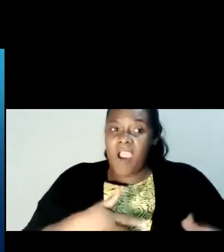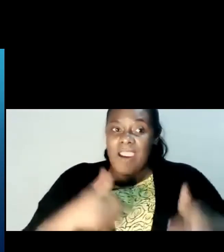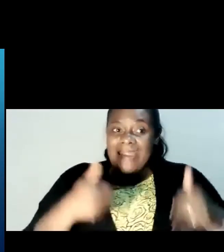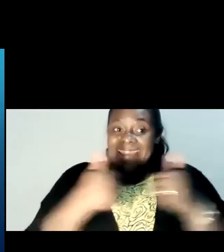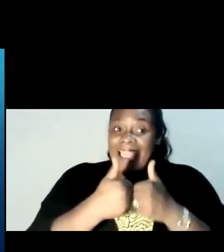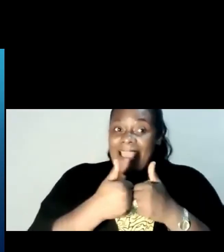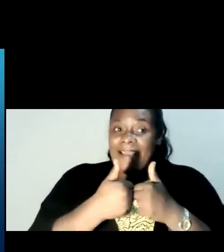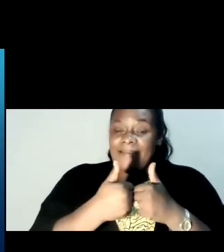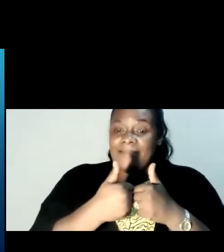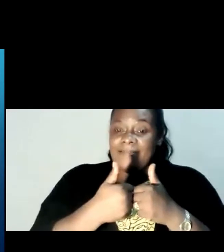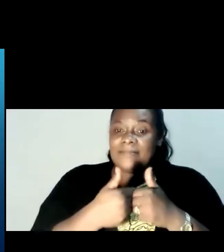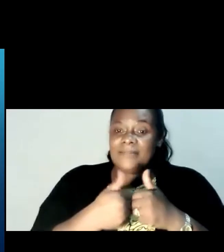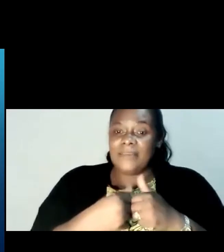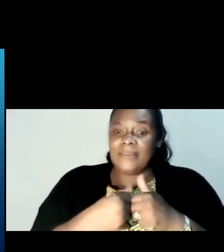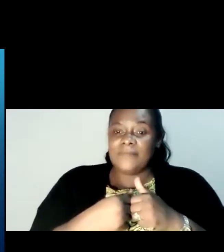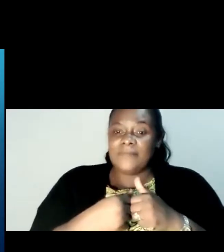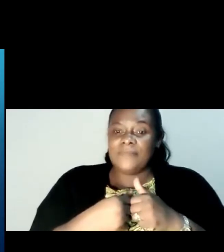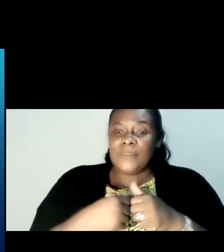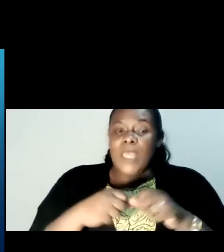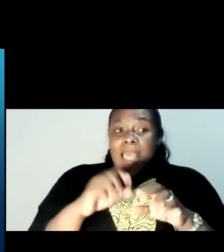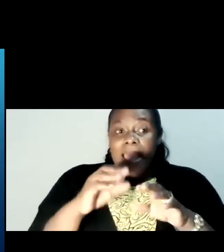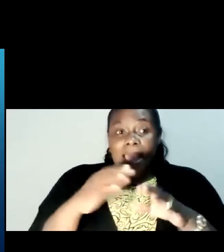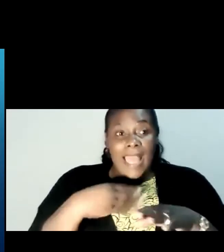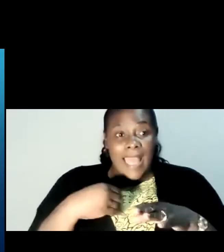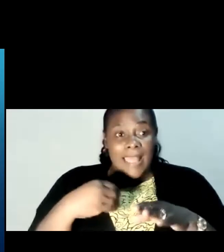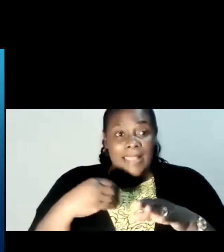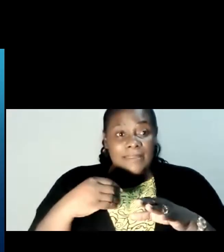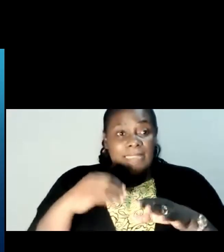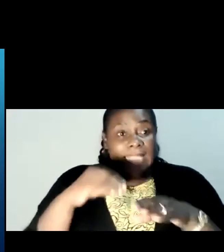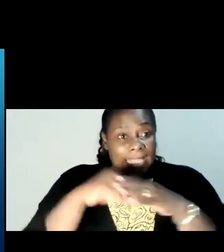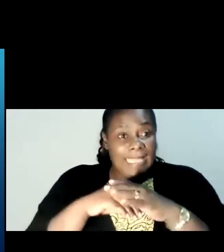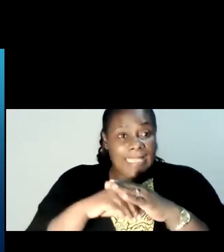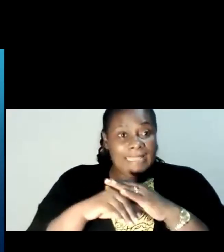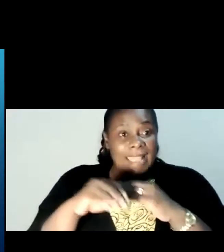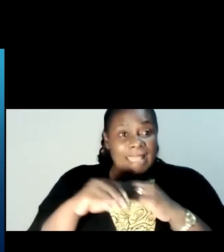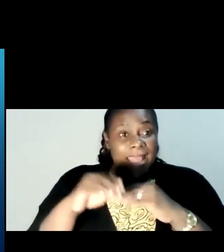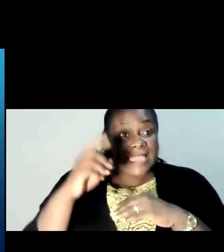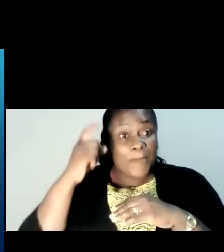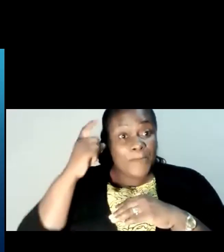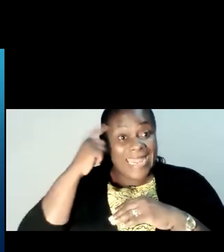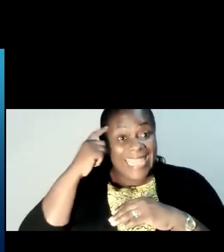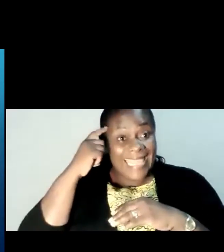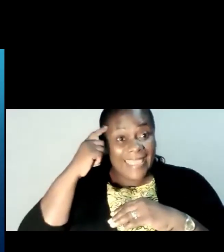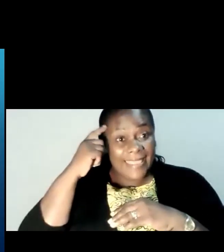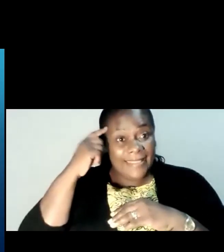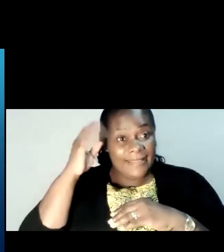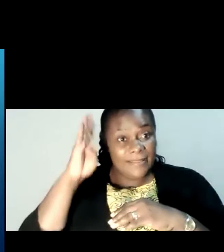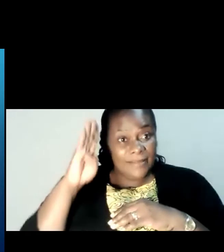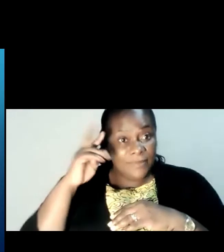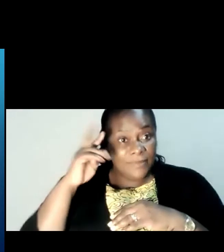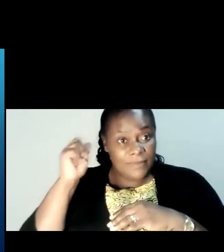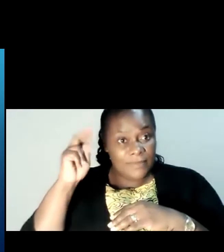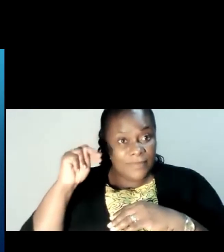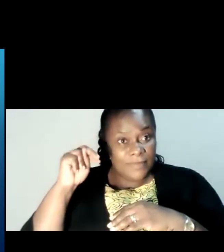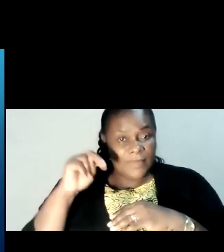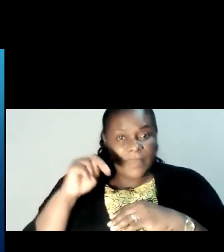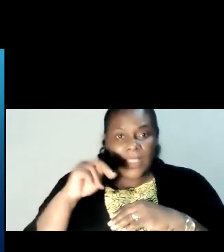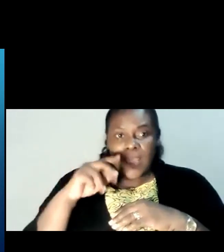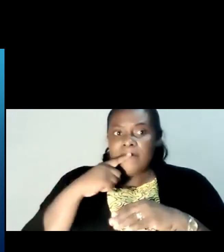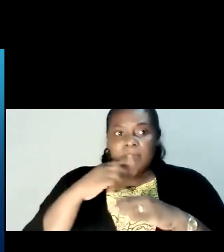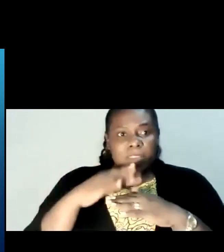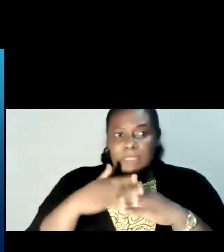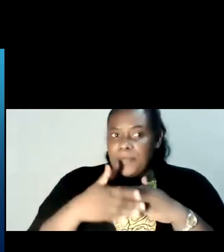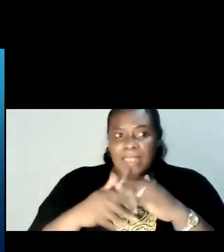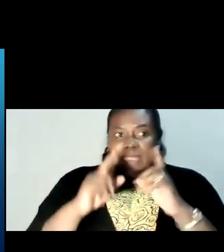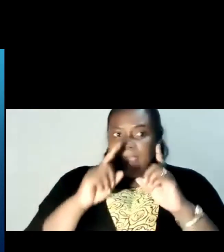blood vessels are in the brain, right, then the blood may not be able to get to the